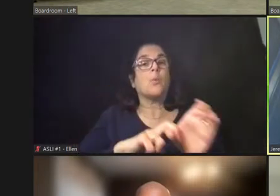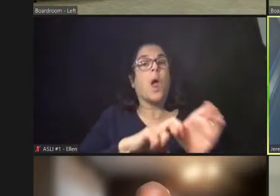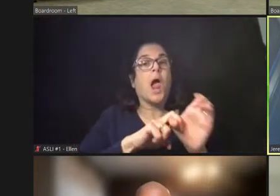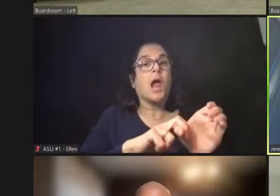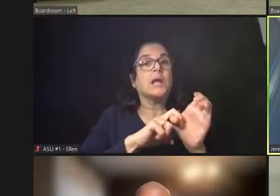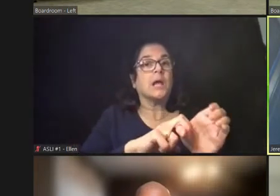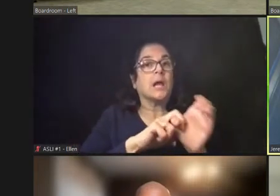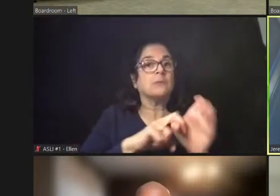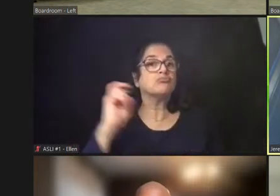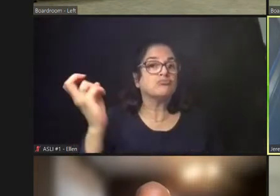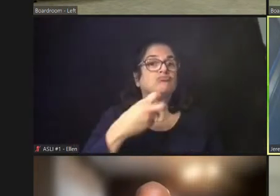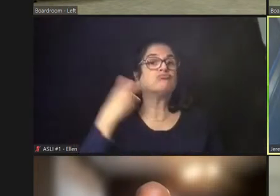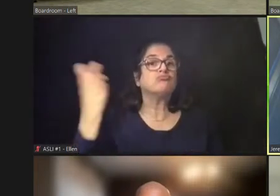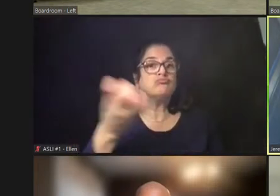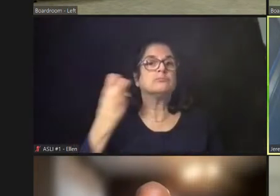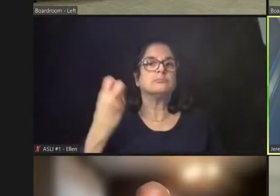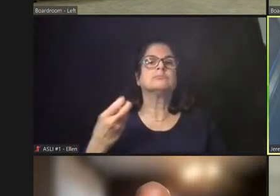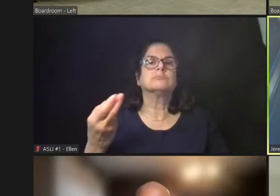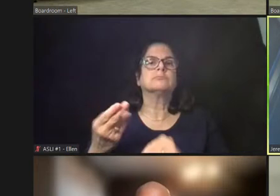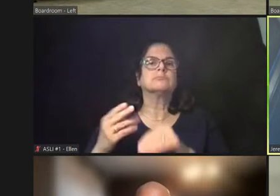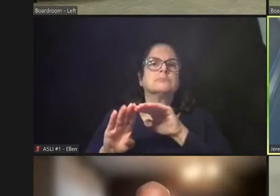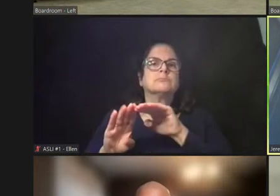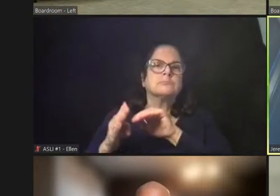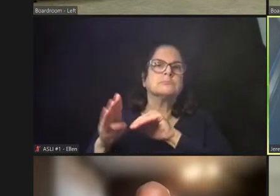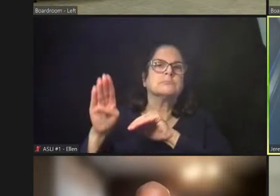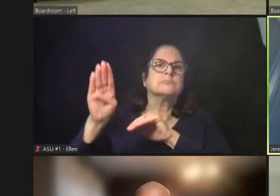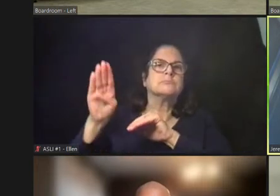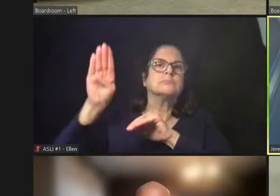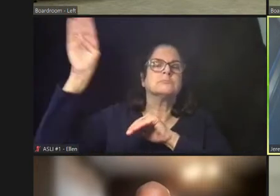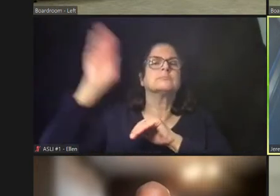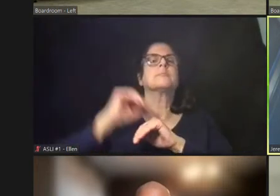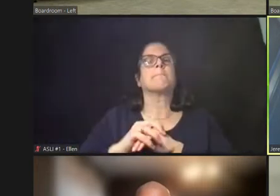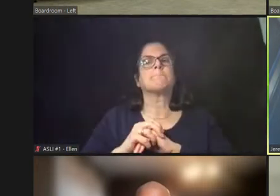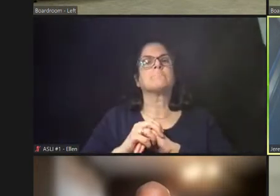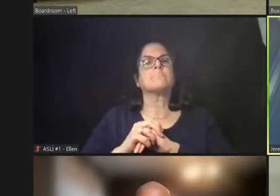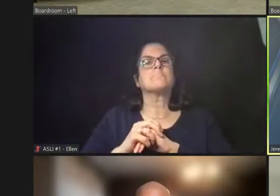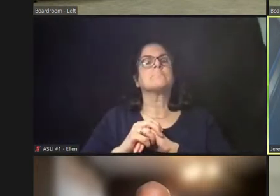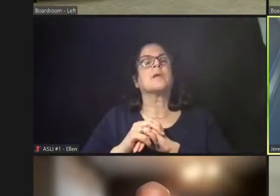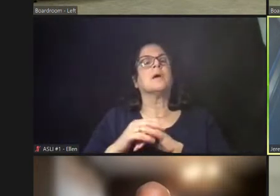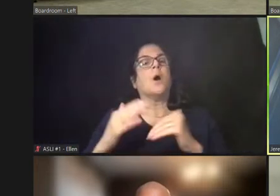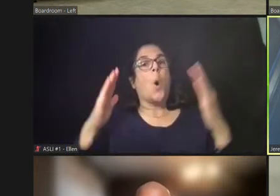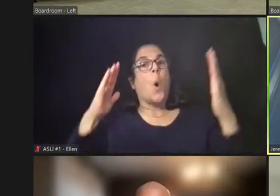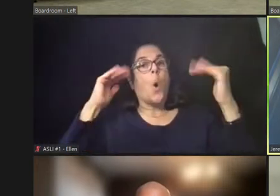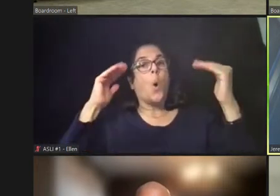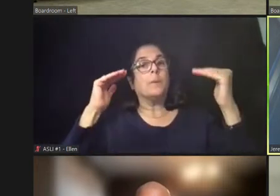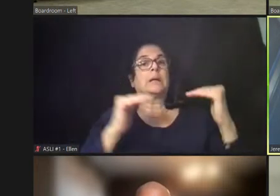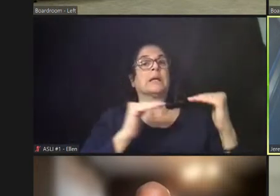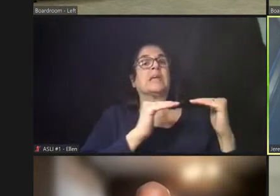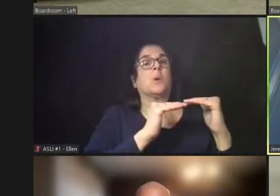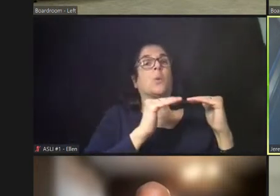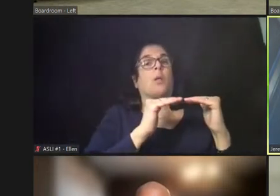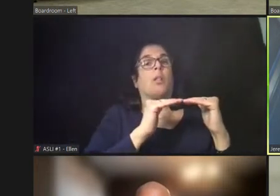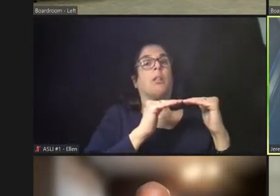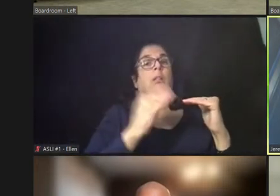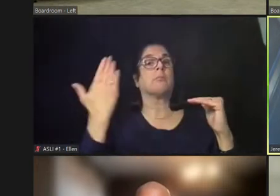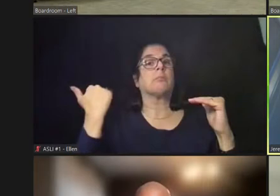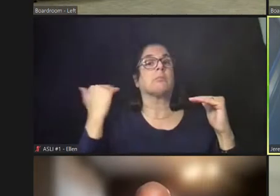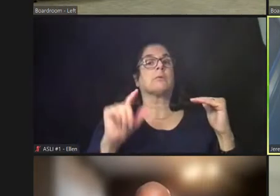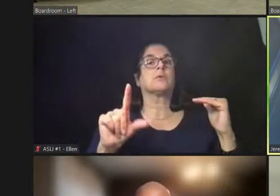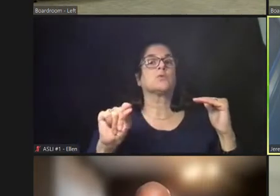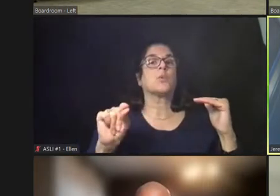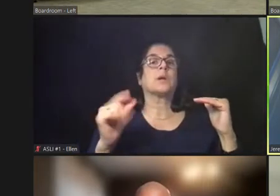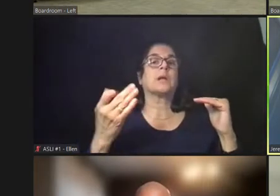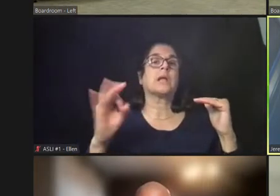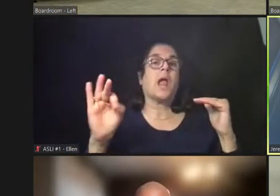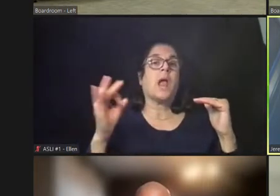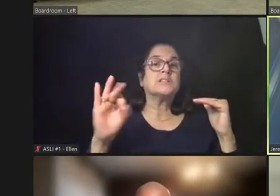on regaining and attaining not only 2019 levels, but, you know, levels in excess of